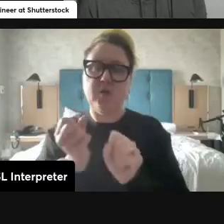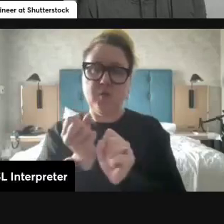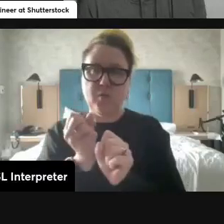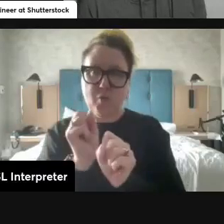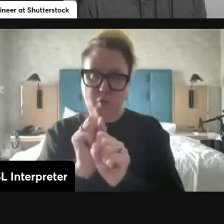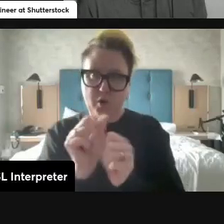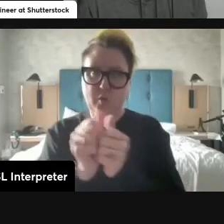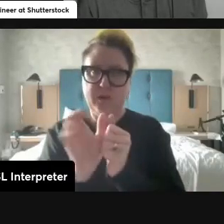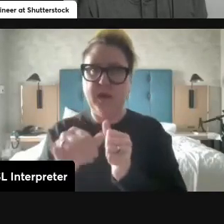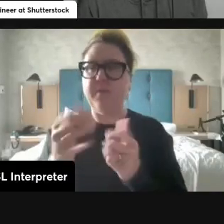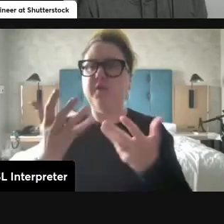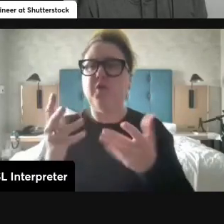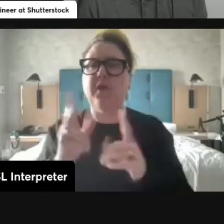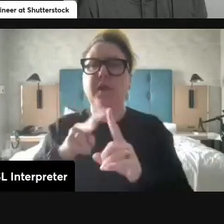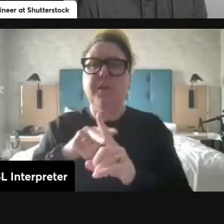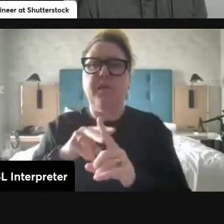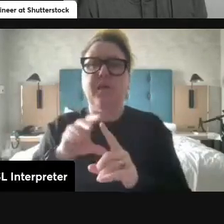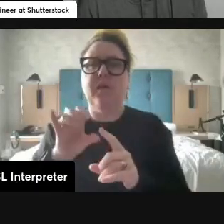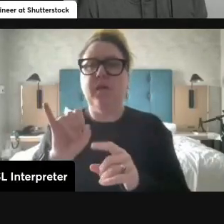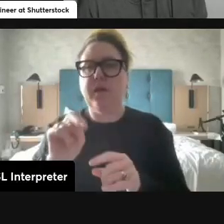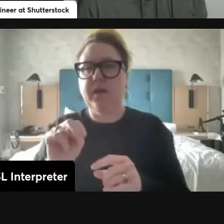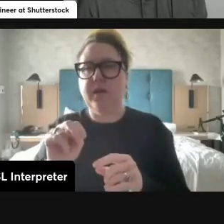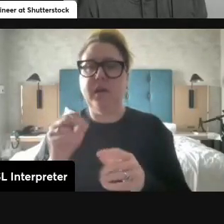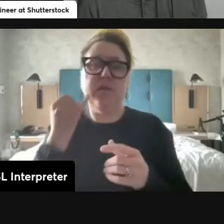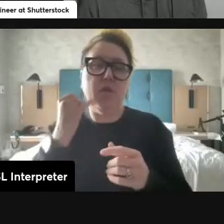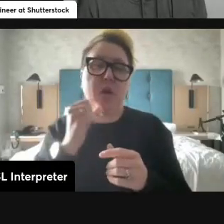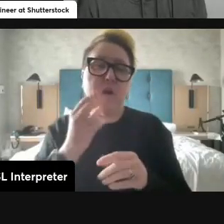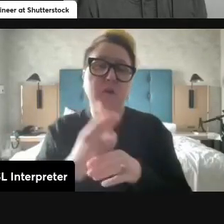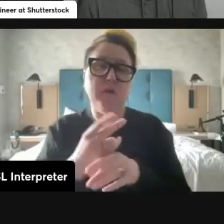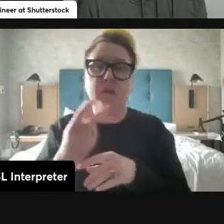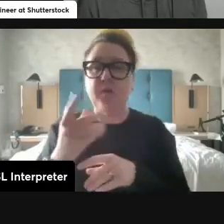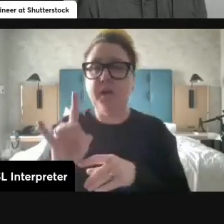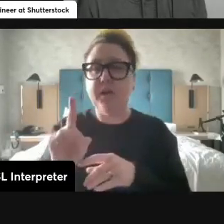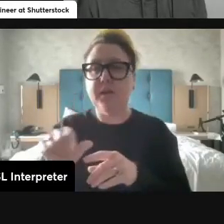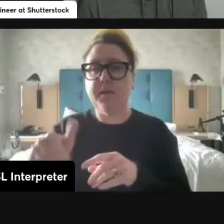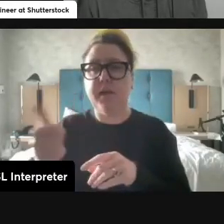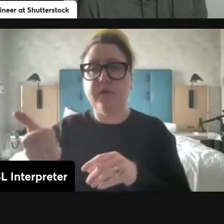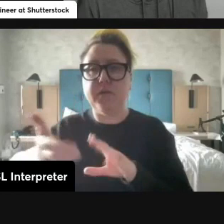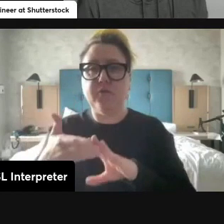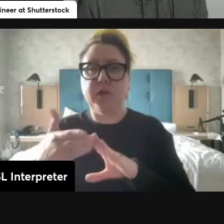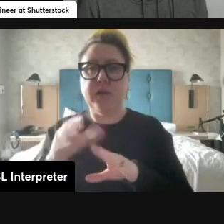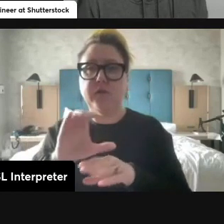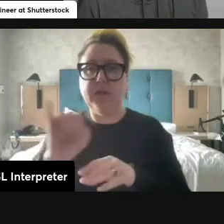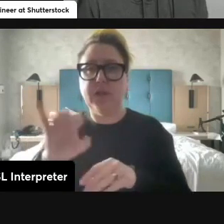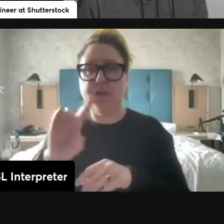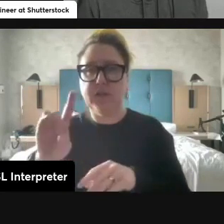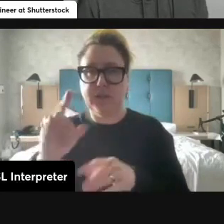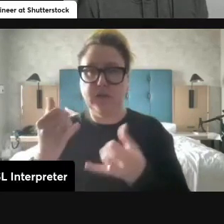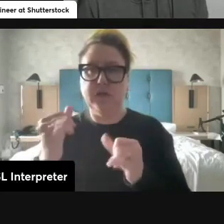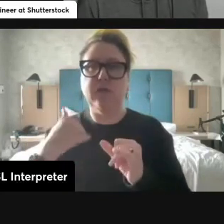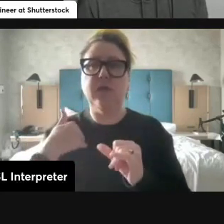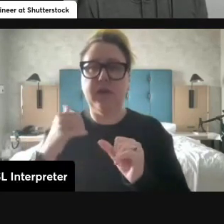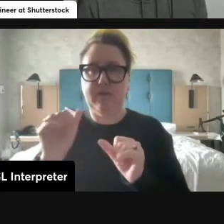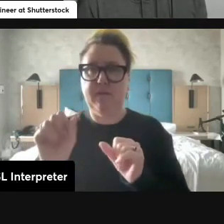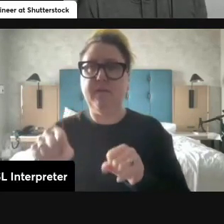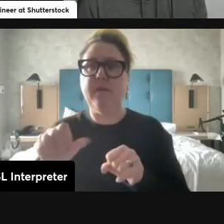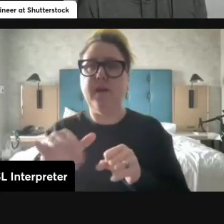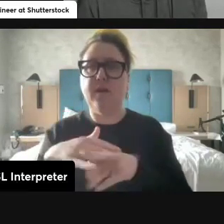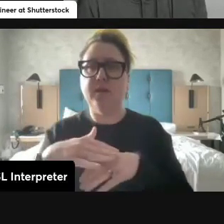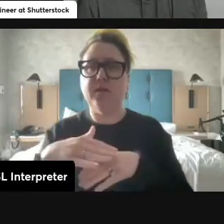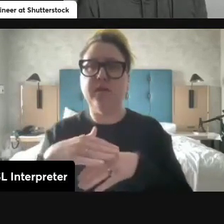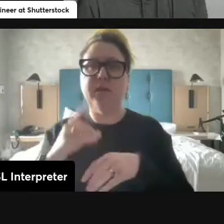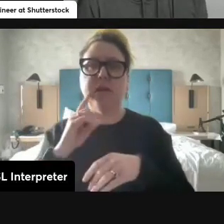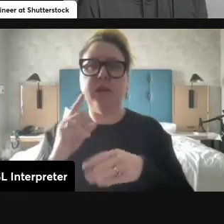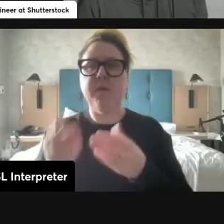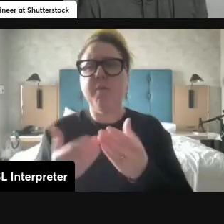those things. So even if you're not using Kubernetes and something else is driving your CI/CD, you can still have that surfaced. And I think most people use